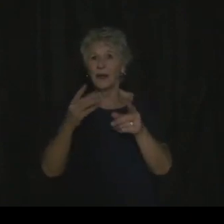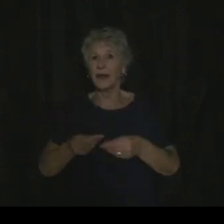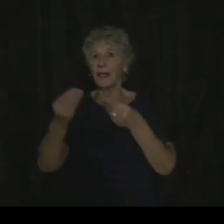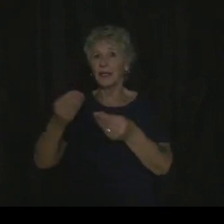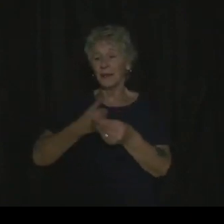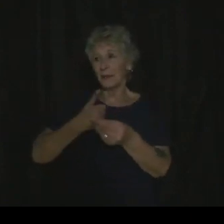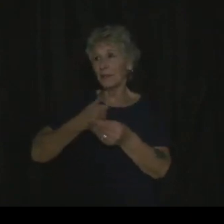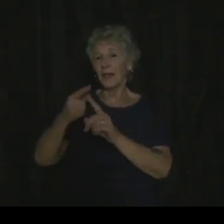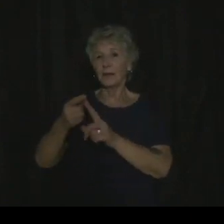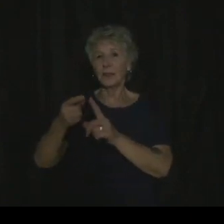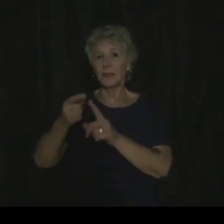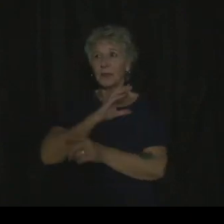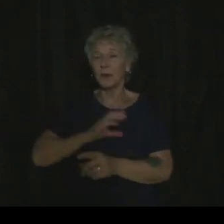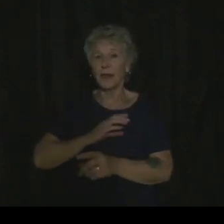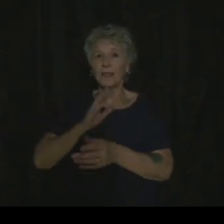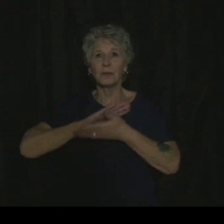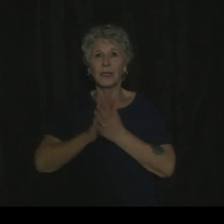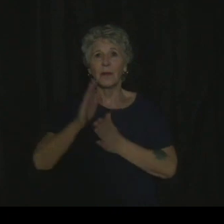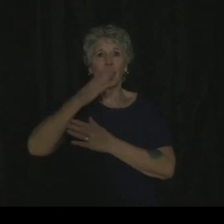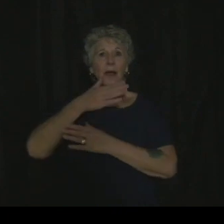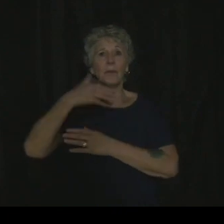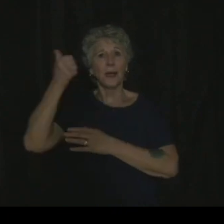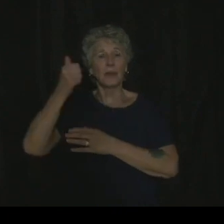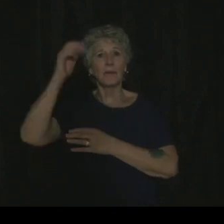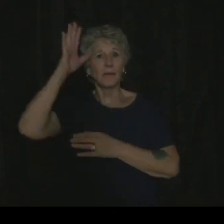and to be better fathers. What a wondrous thing.